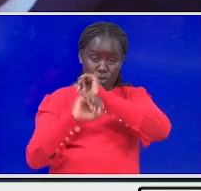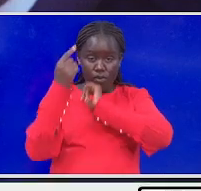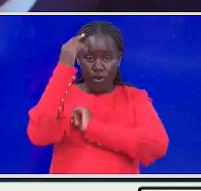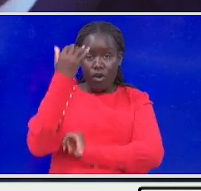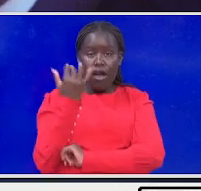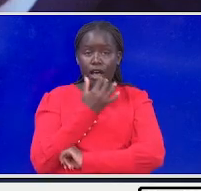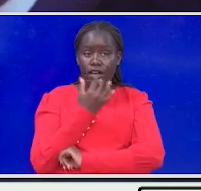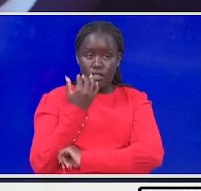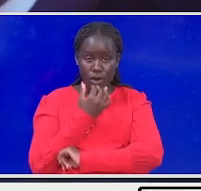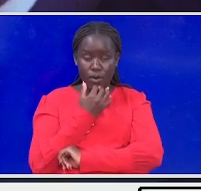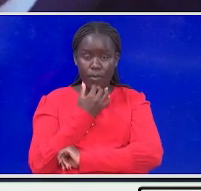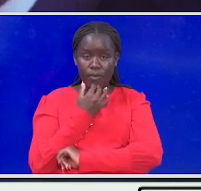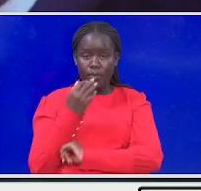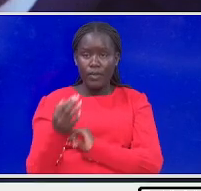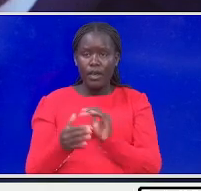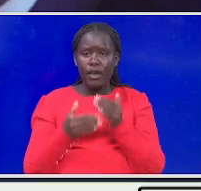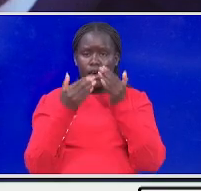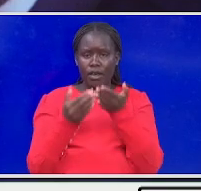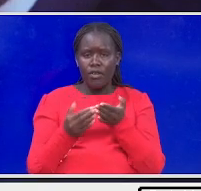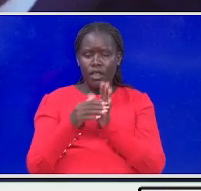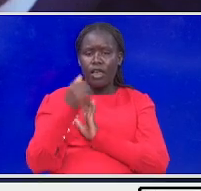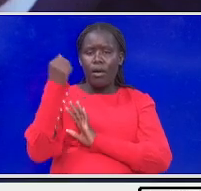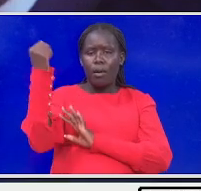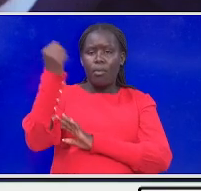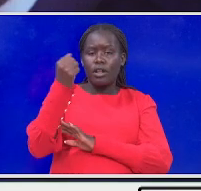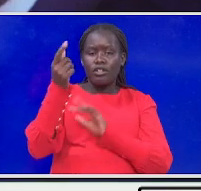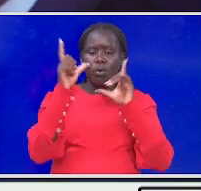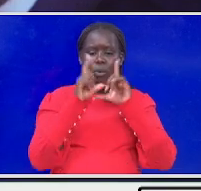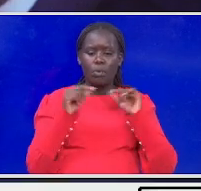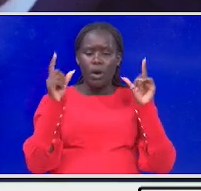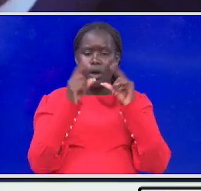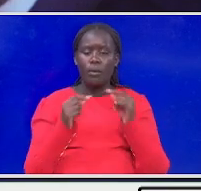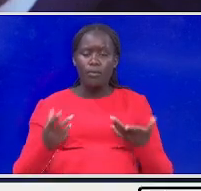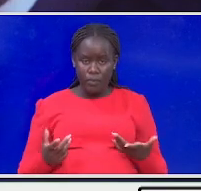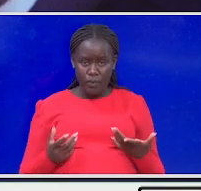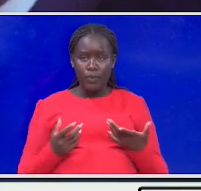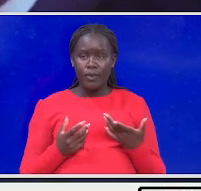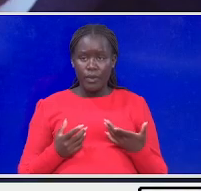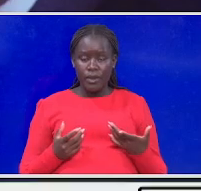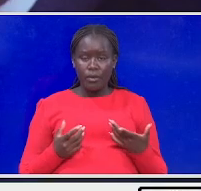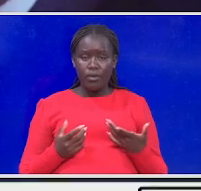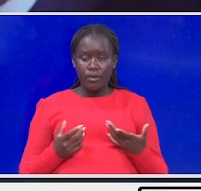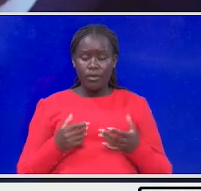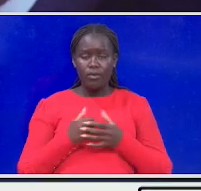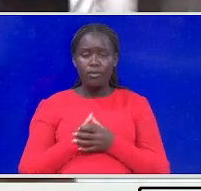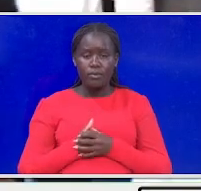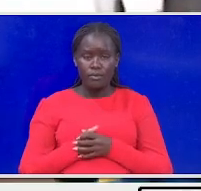continues to evolve, revealing layers of political sentiment and backstage lobbying. Ruga Eval with the